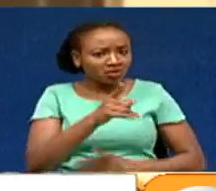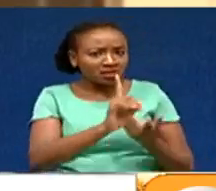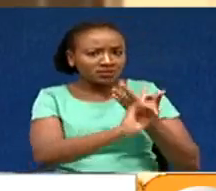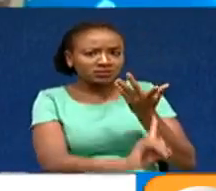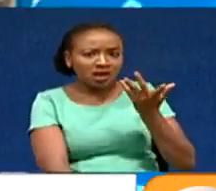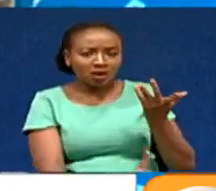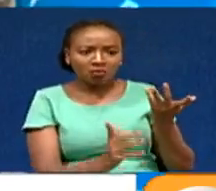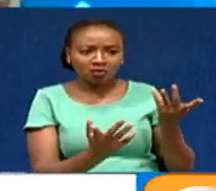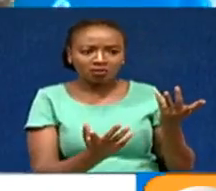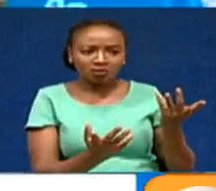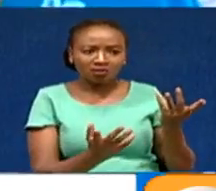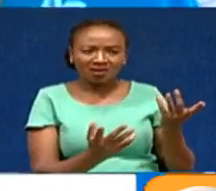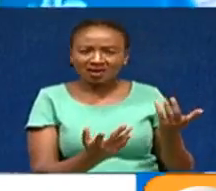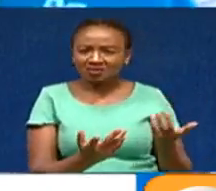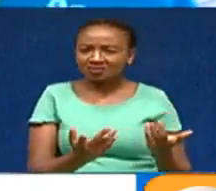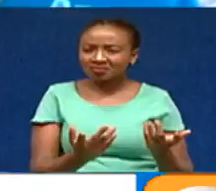chini ya maji.